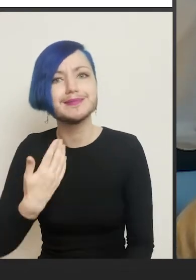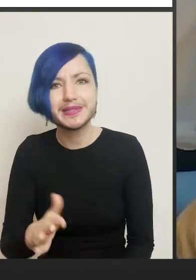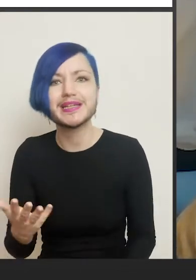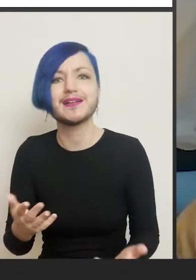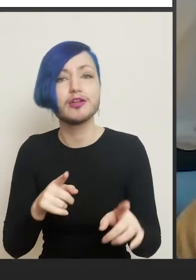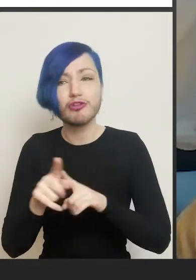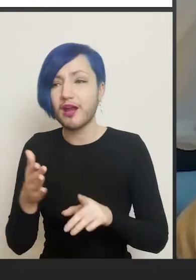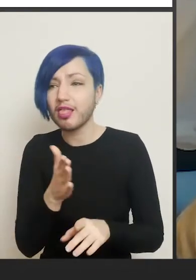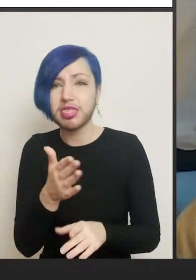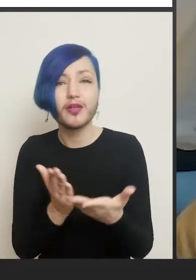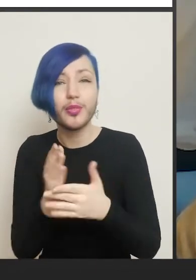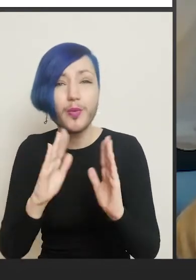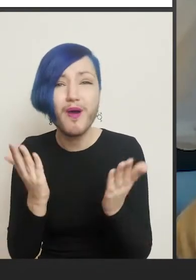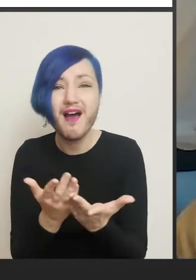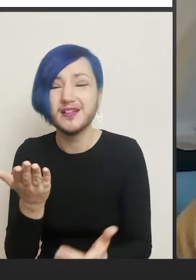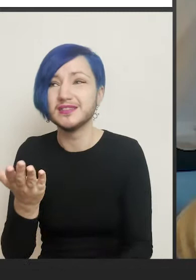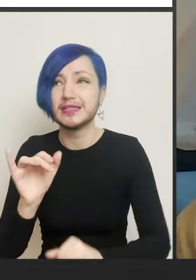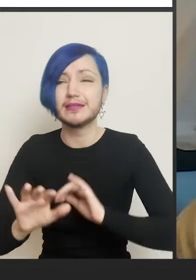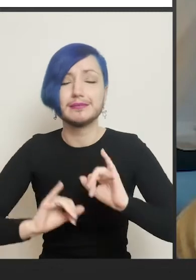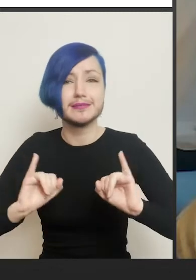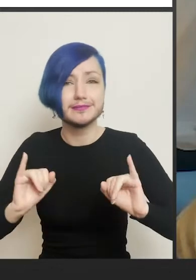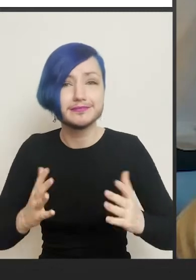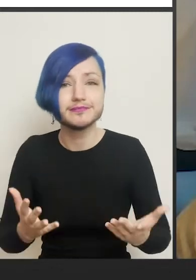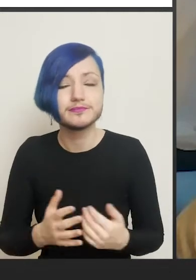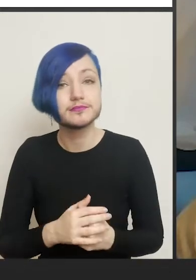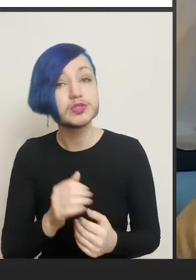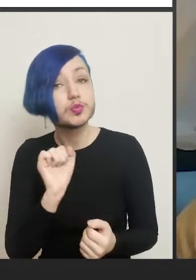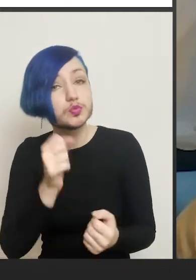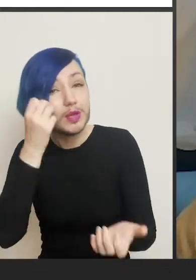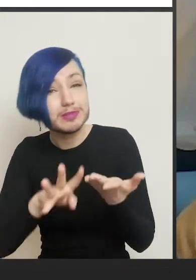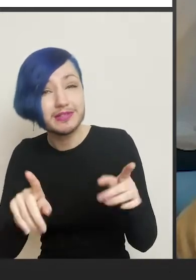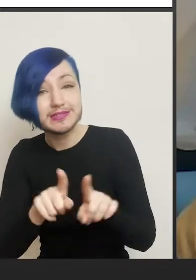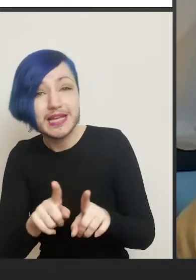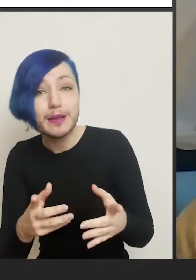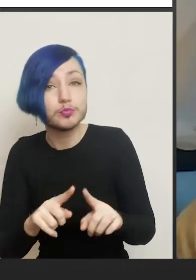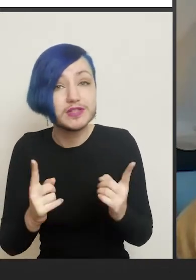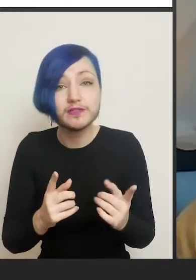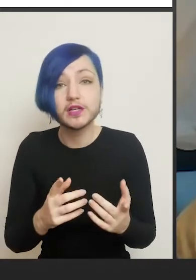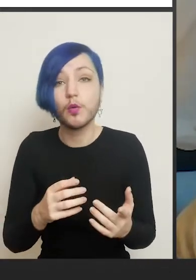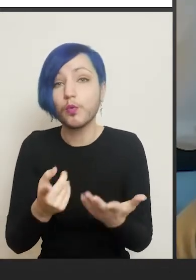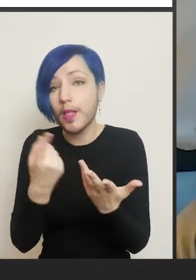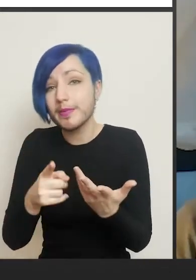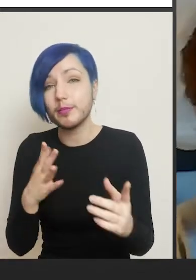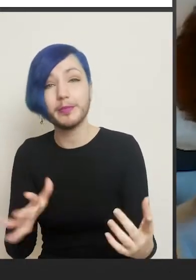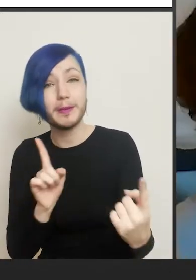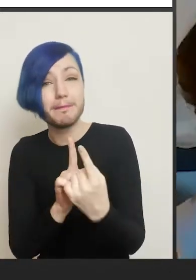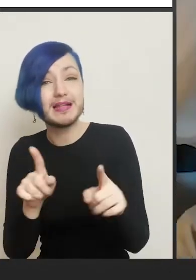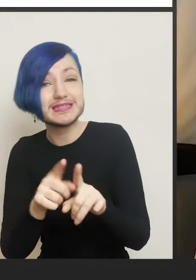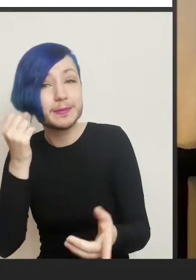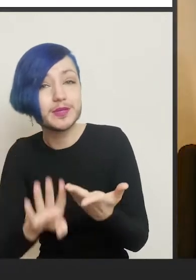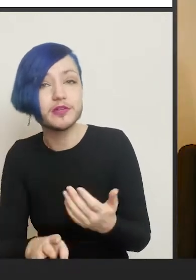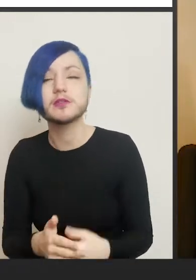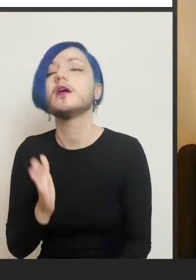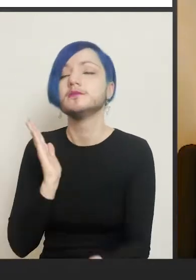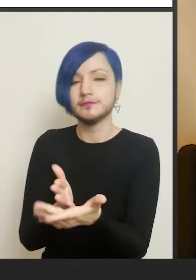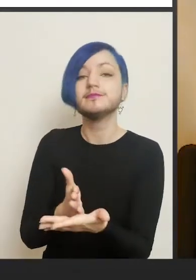trying to navigate the world out there. Yeah. Has that been your experience as well? And have you met people who've shared it?